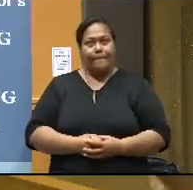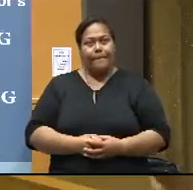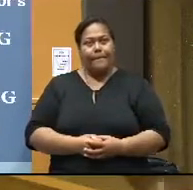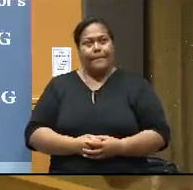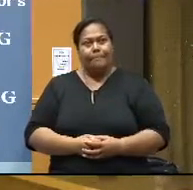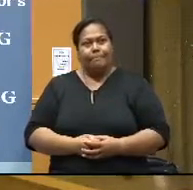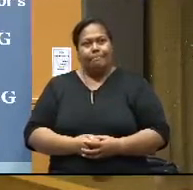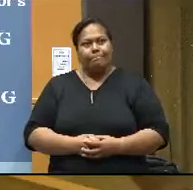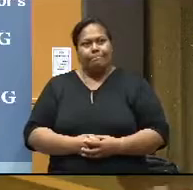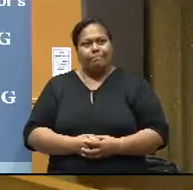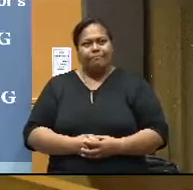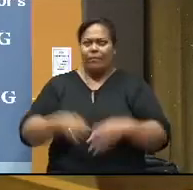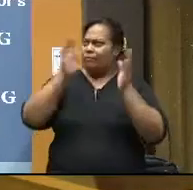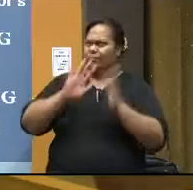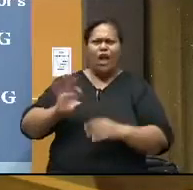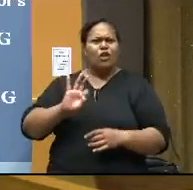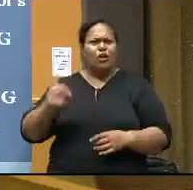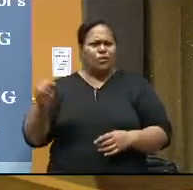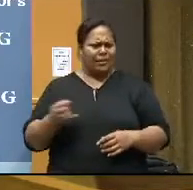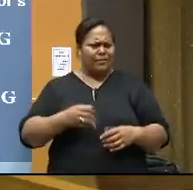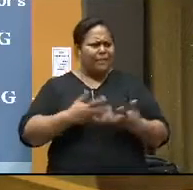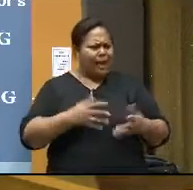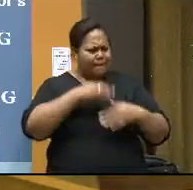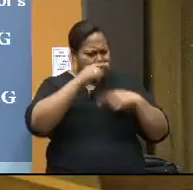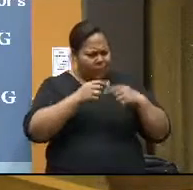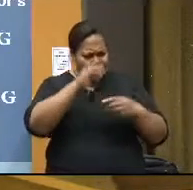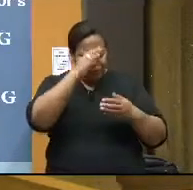from just thinking about how do I grade my students